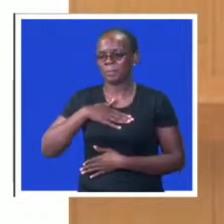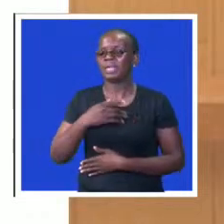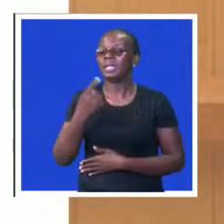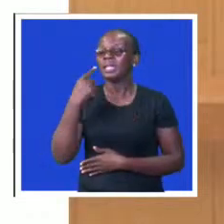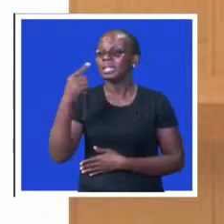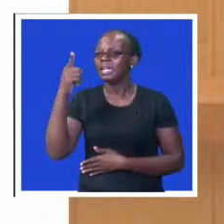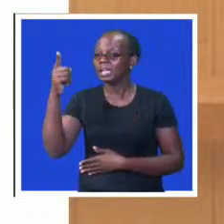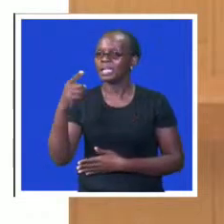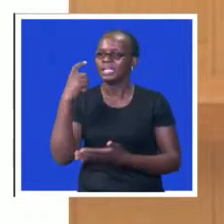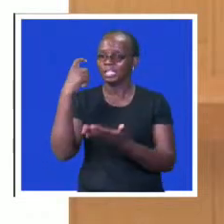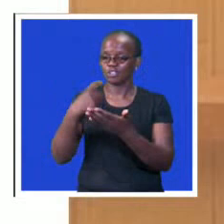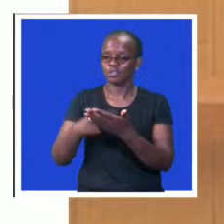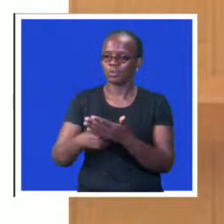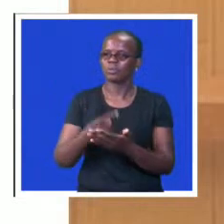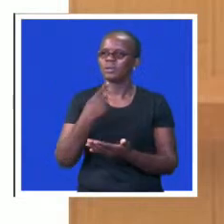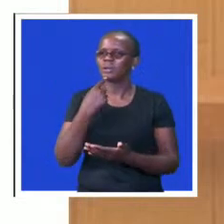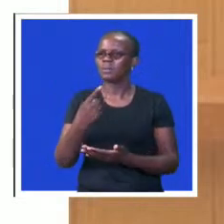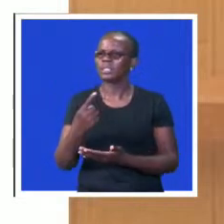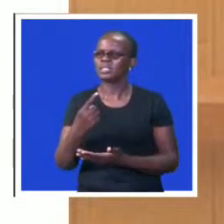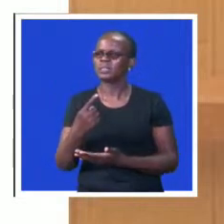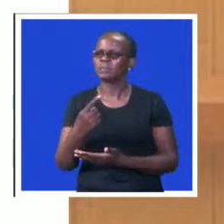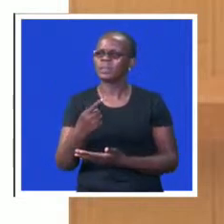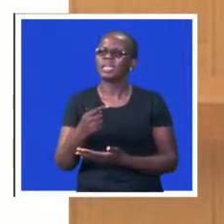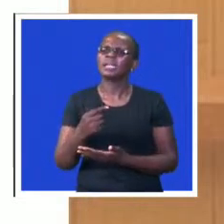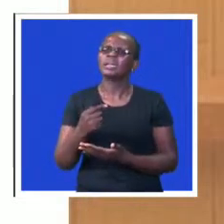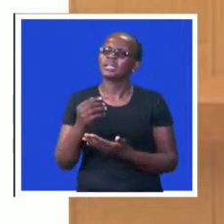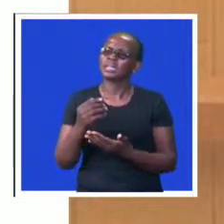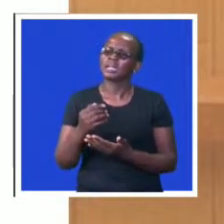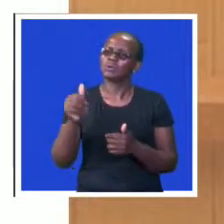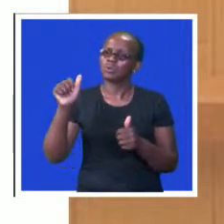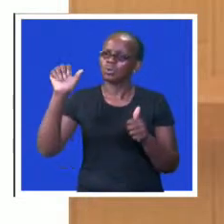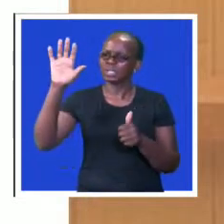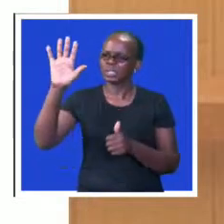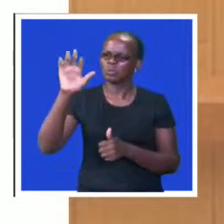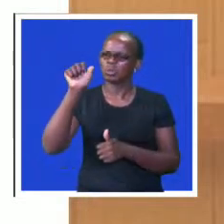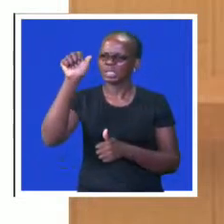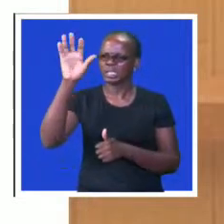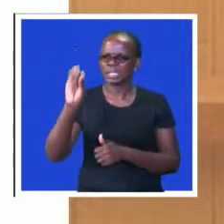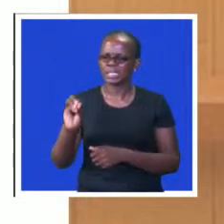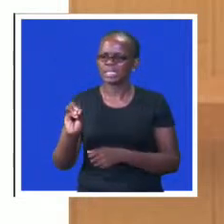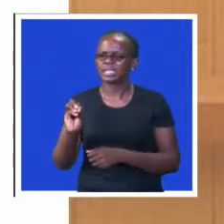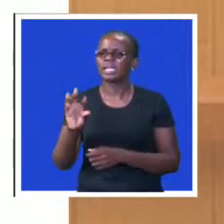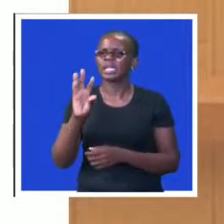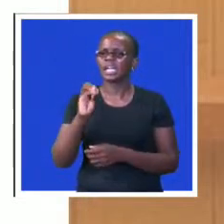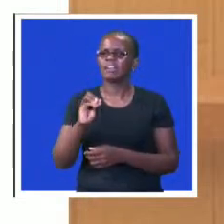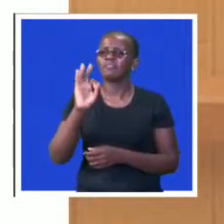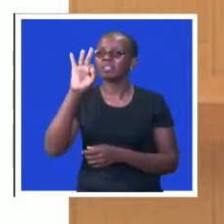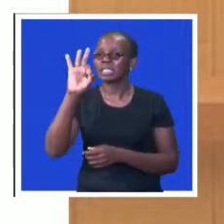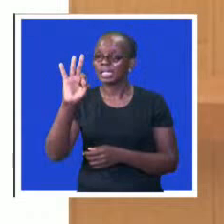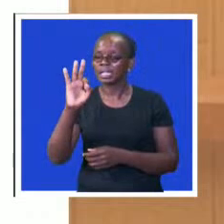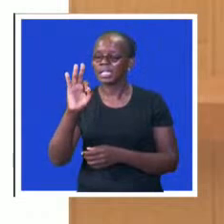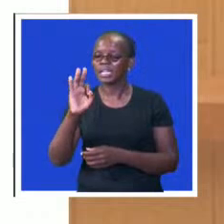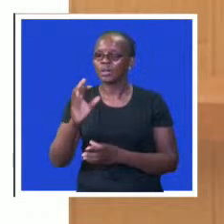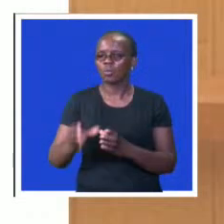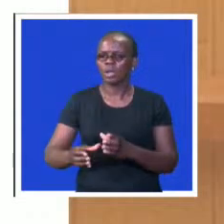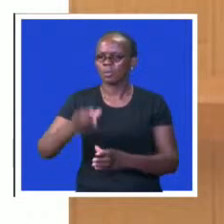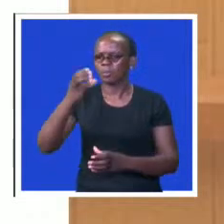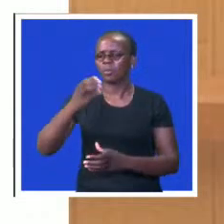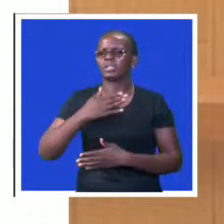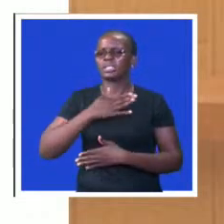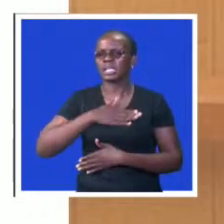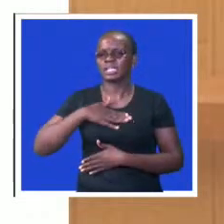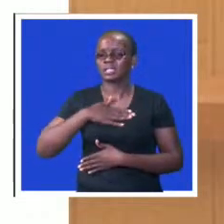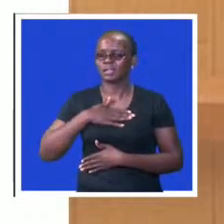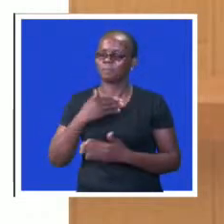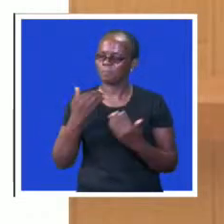that with 60 emalangeni, I can get how many bottles? 3 bottles of cough syrup. Now